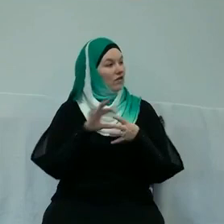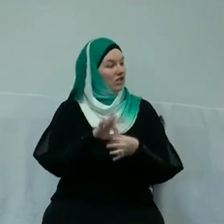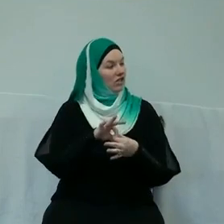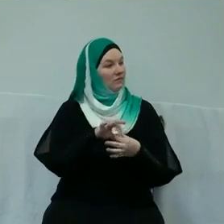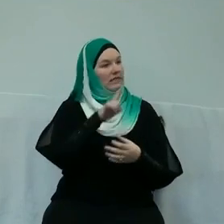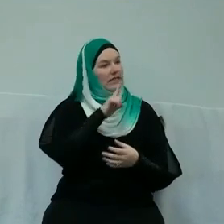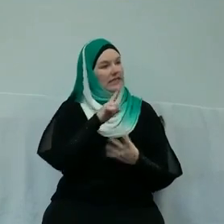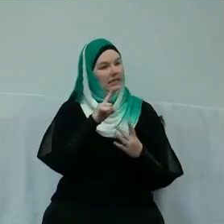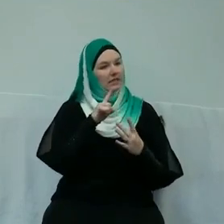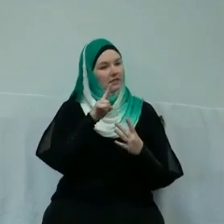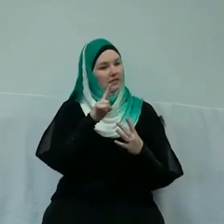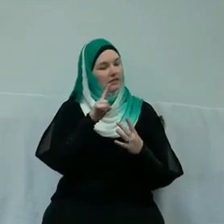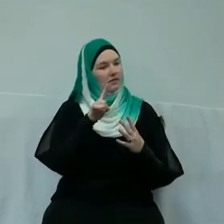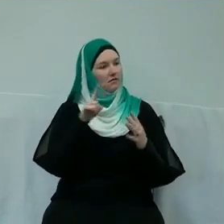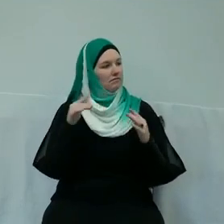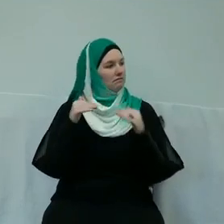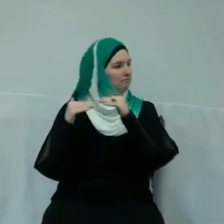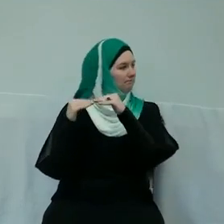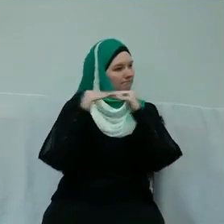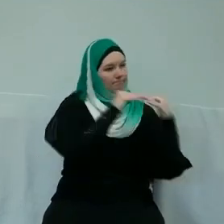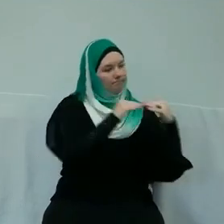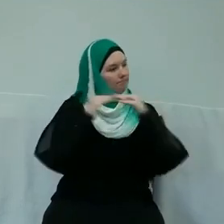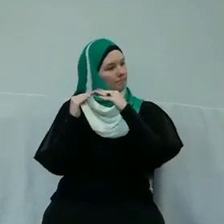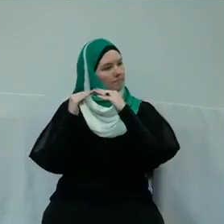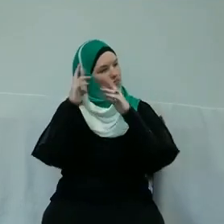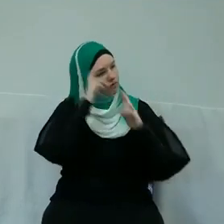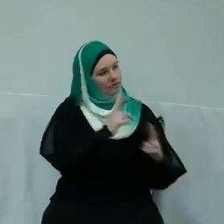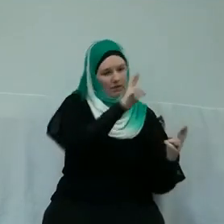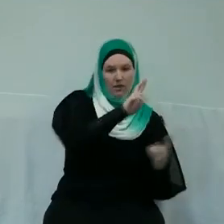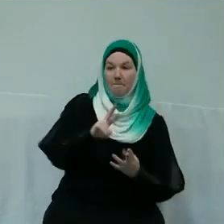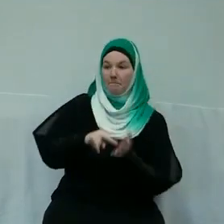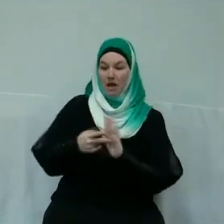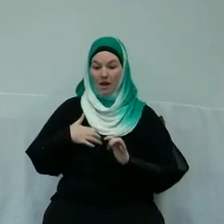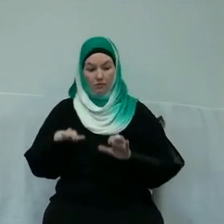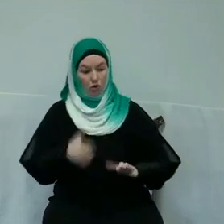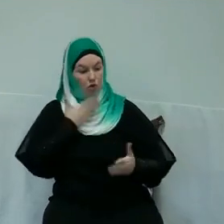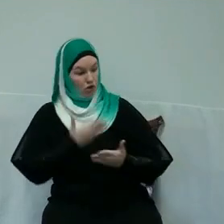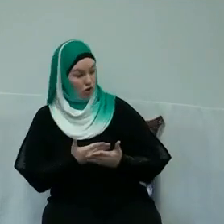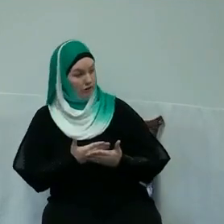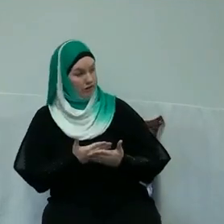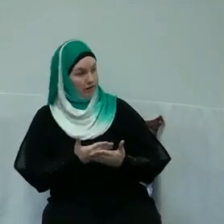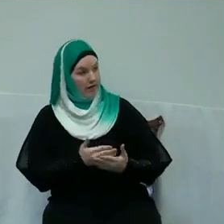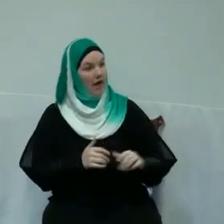is mutual reciprocity, which means that you do good and